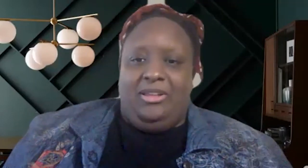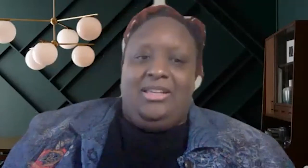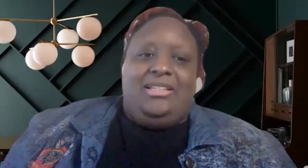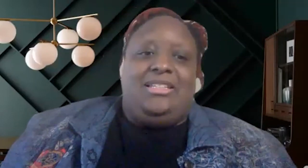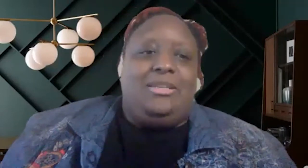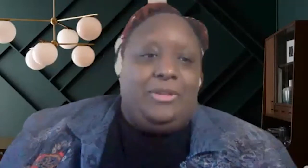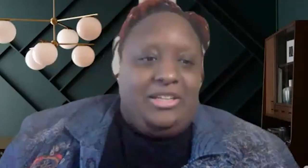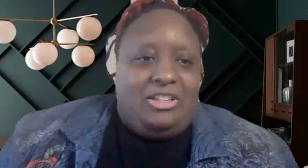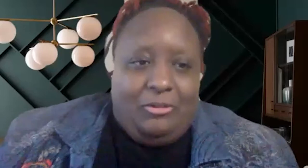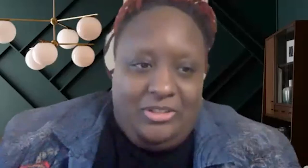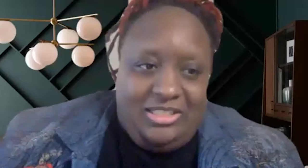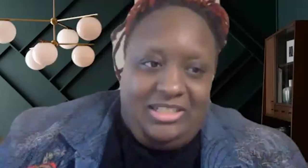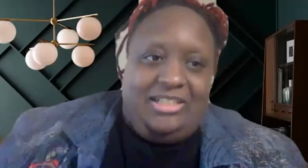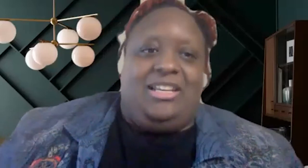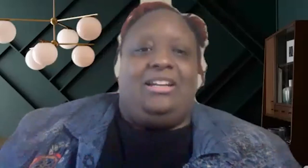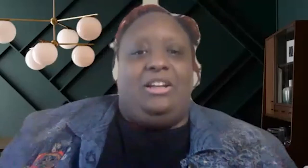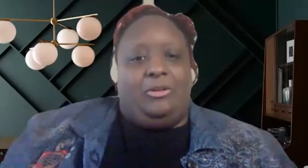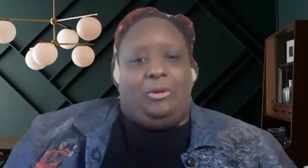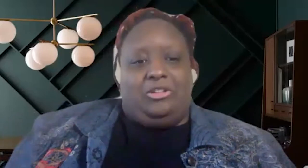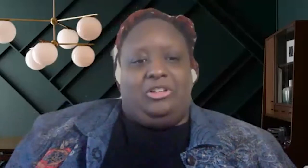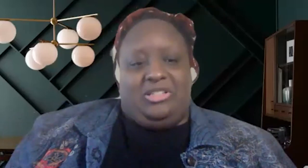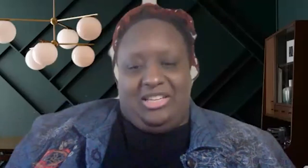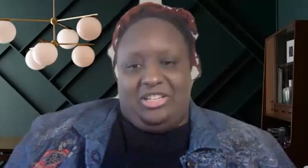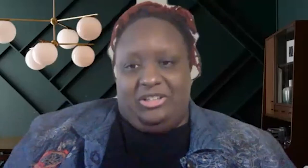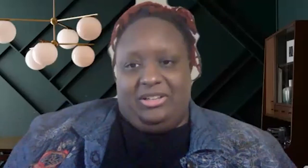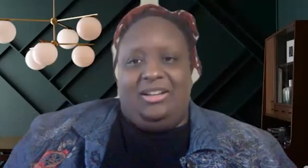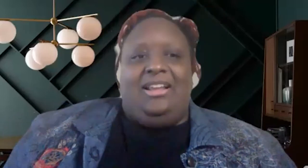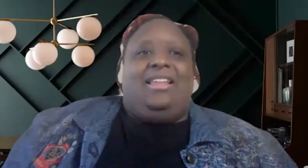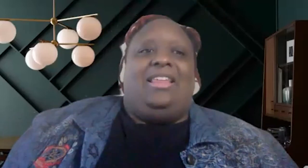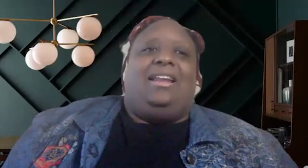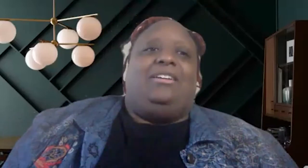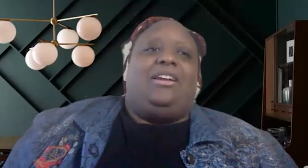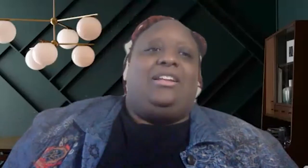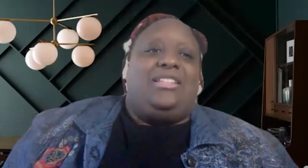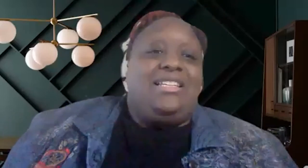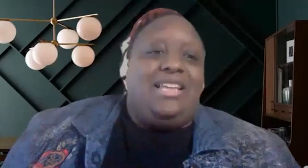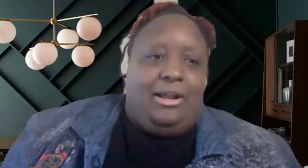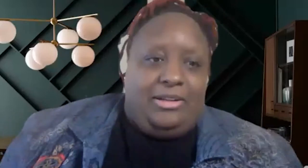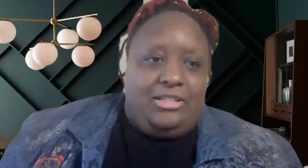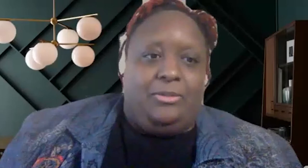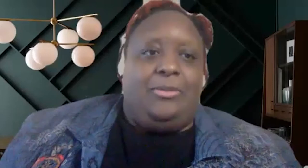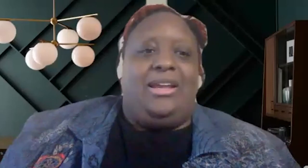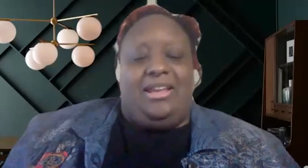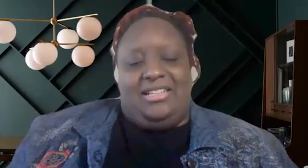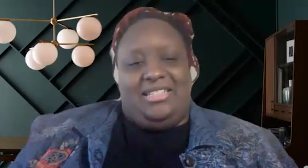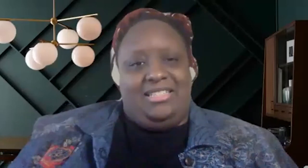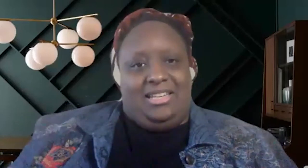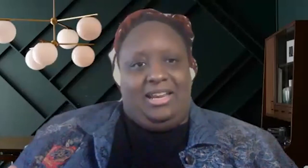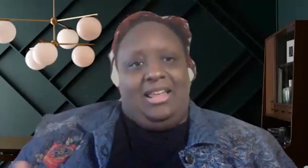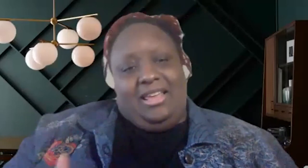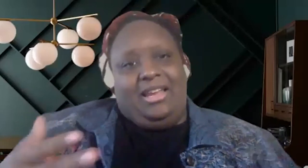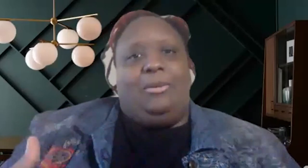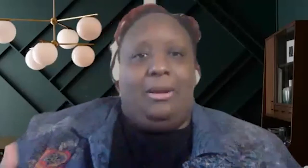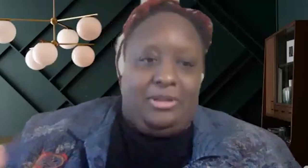birth. Disability is often seen as yet another marginalization that can discount us from